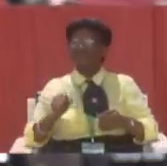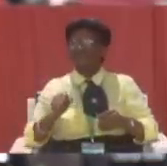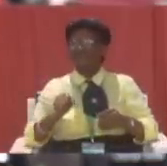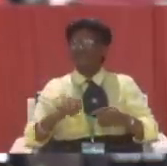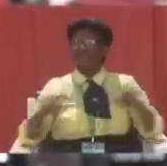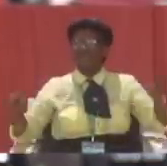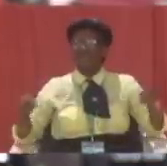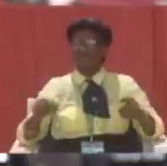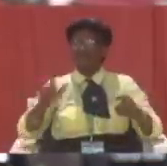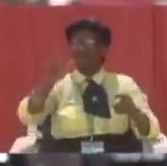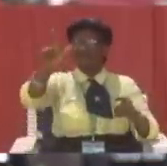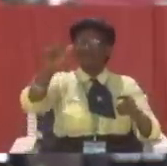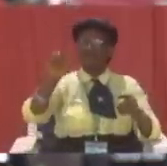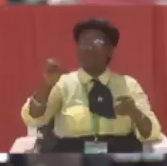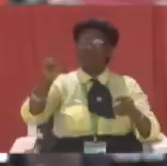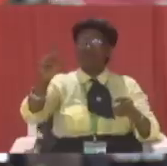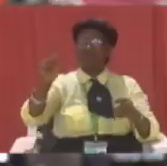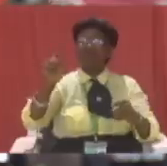alone,